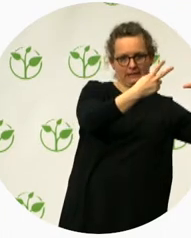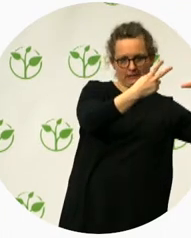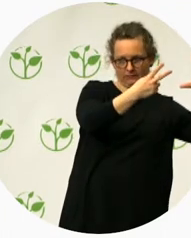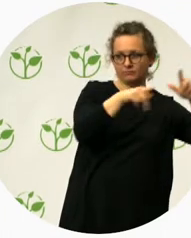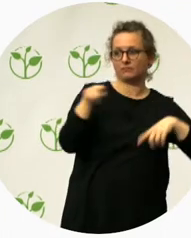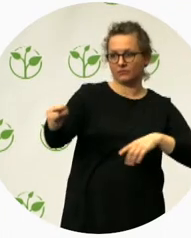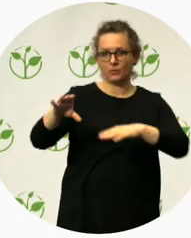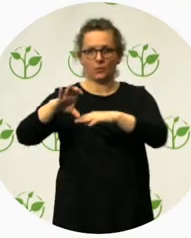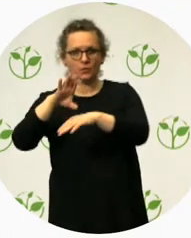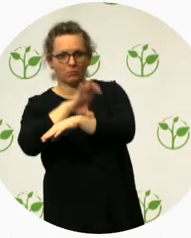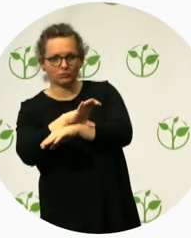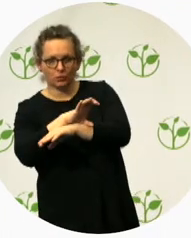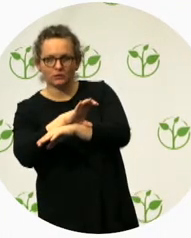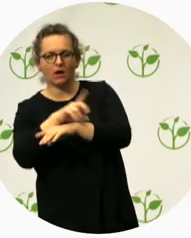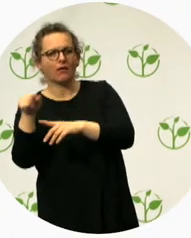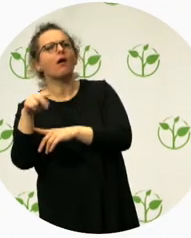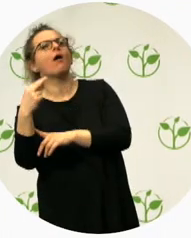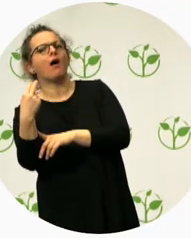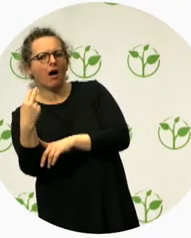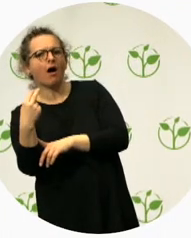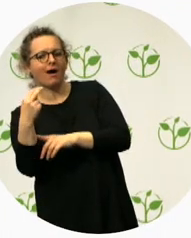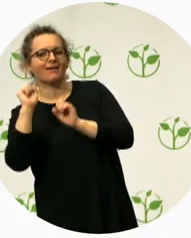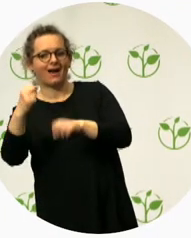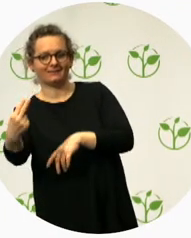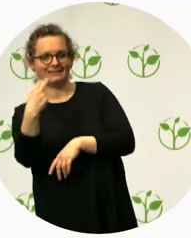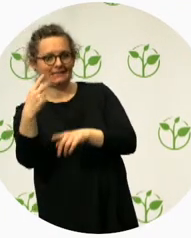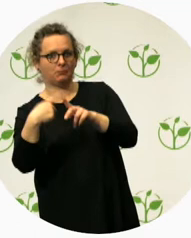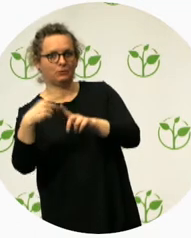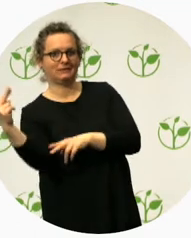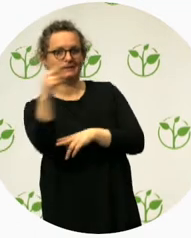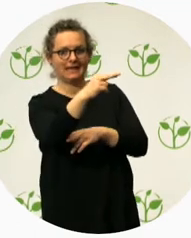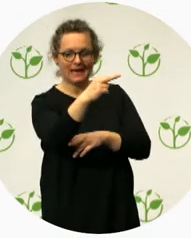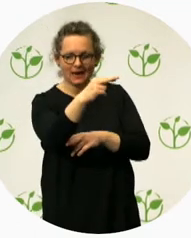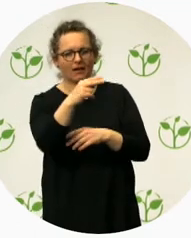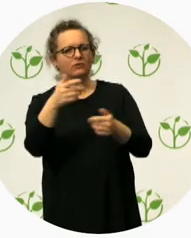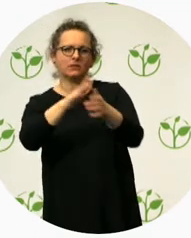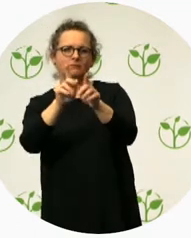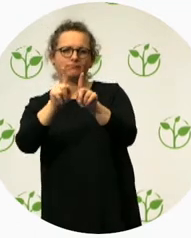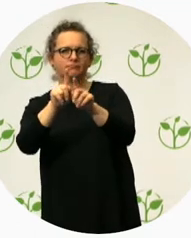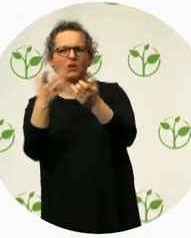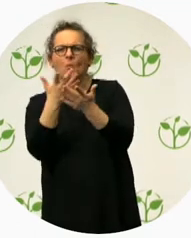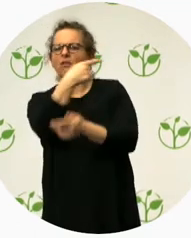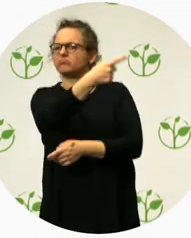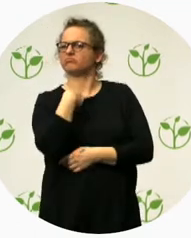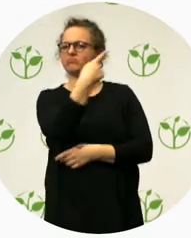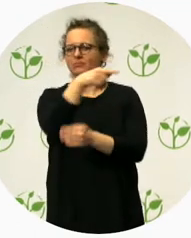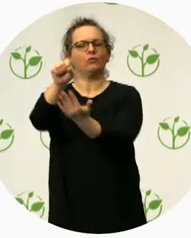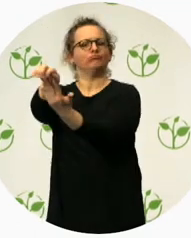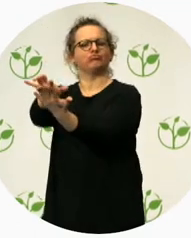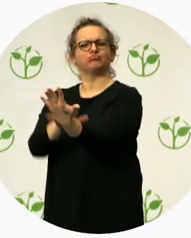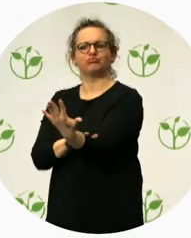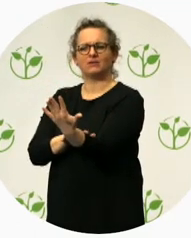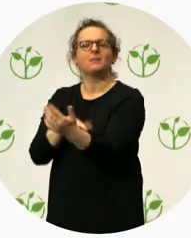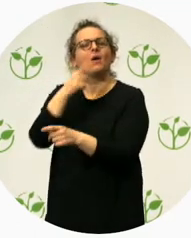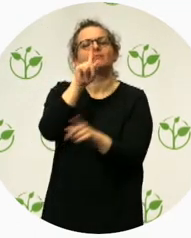out. Now it's not completely 100% accurate. I was over talking about it and demonstrating it a little while